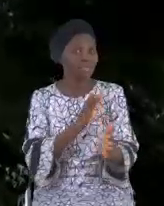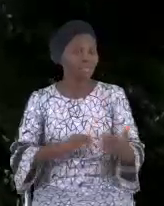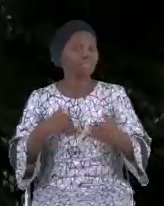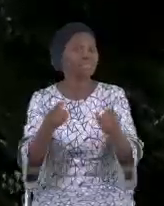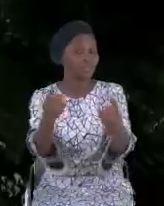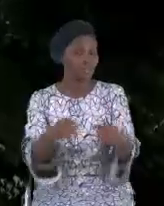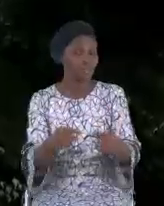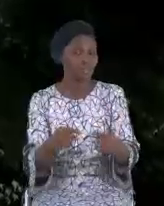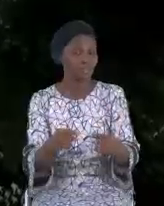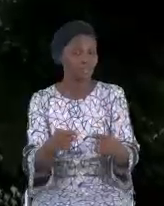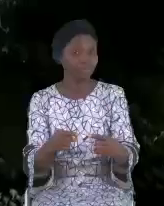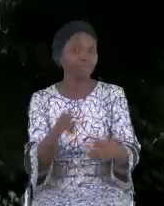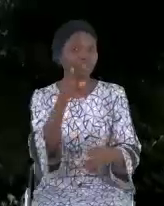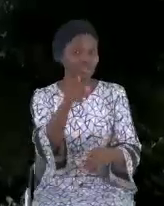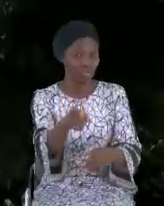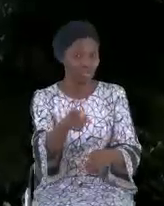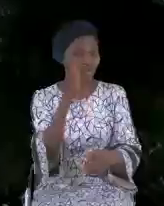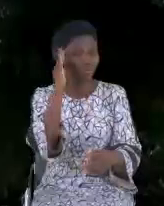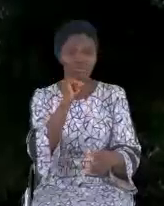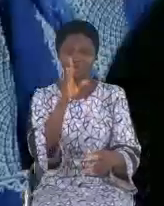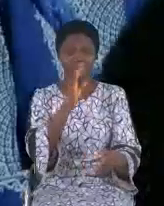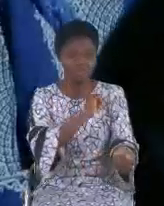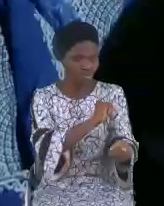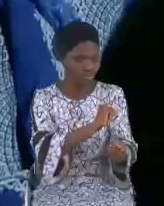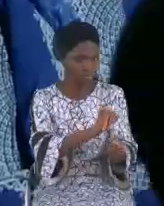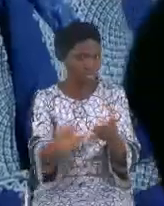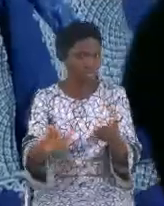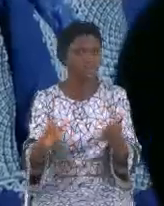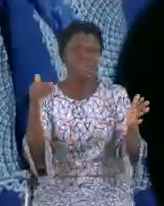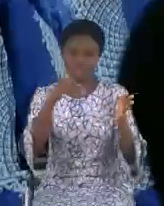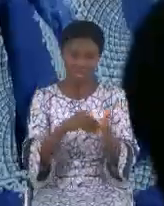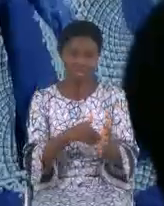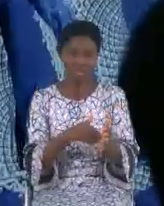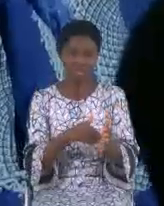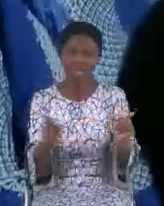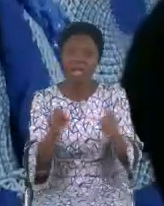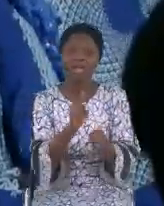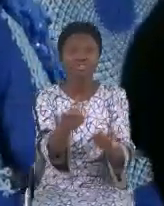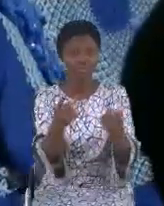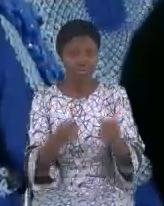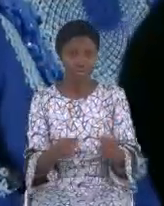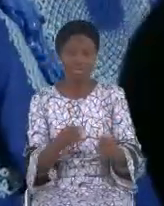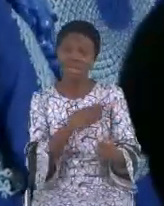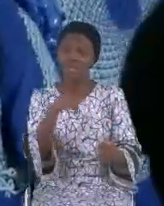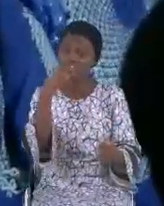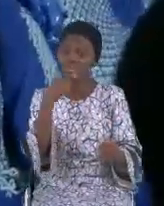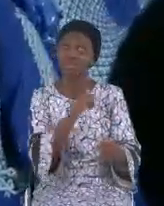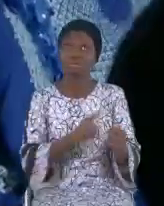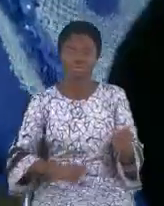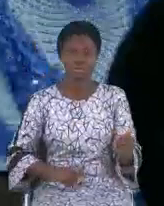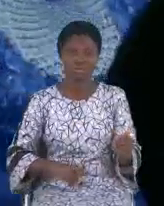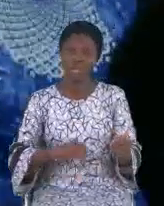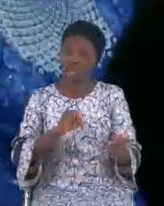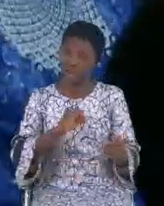come, you will not be ruined again. As you come, as you say, Lord, now I